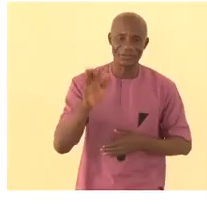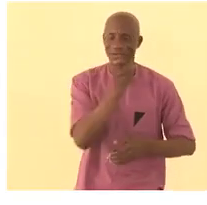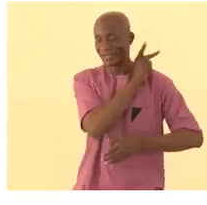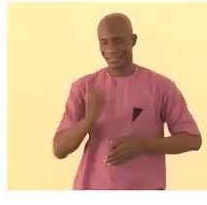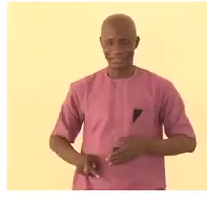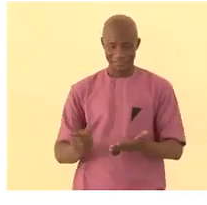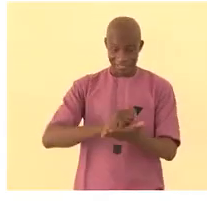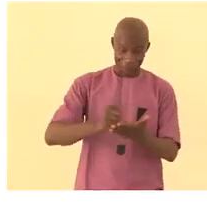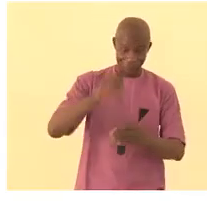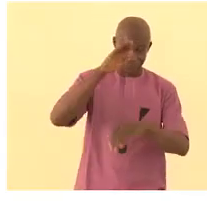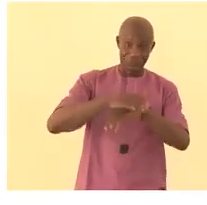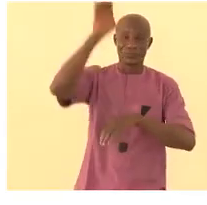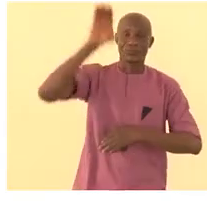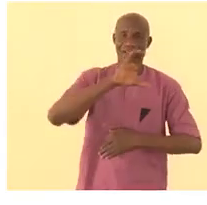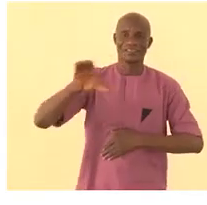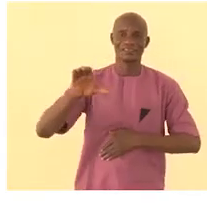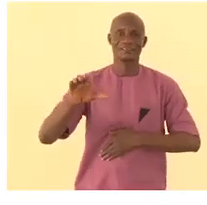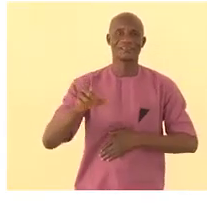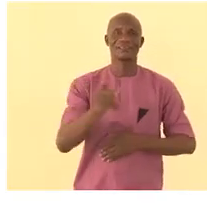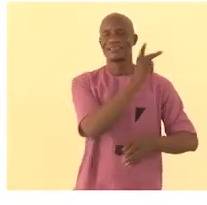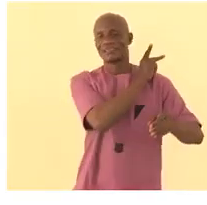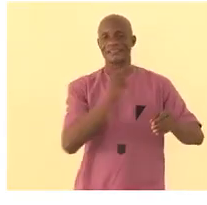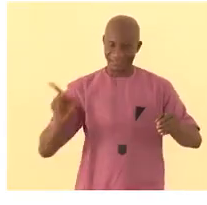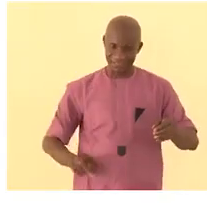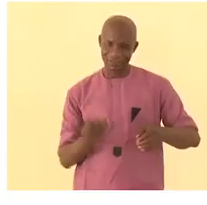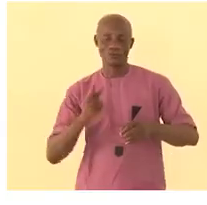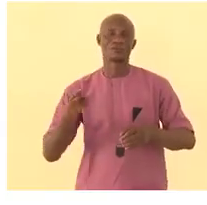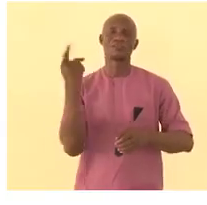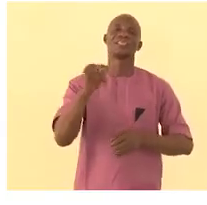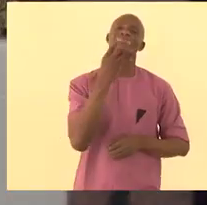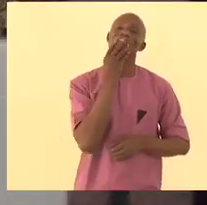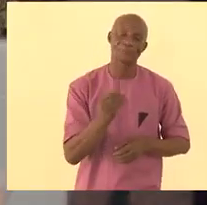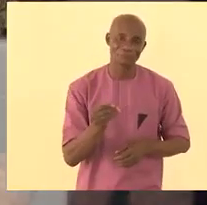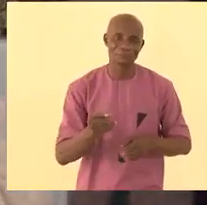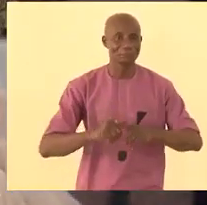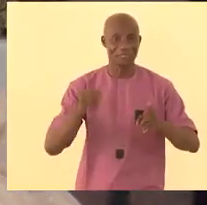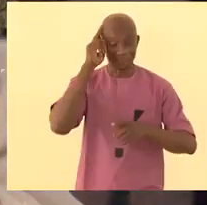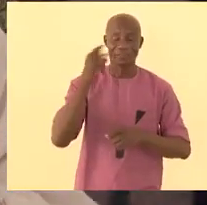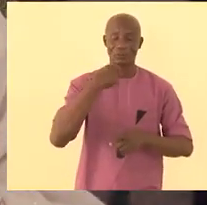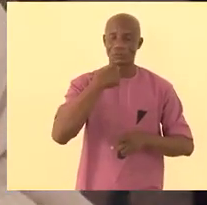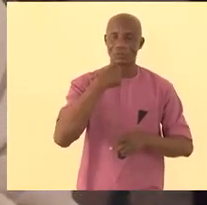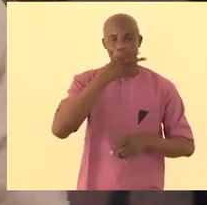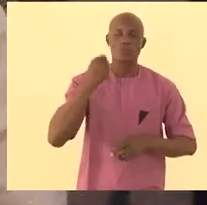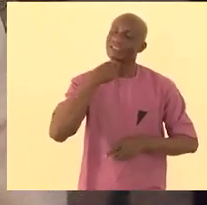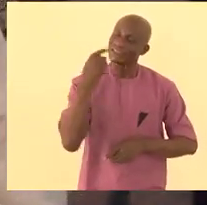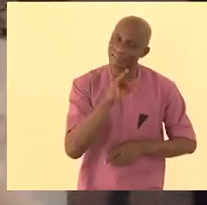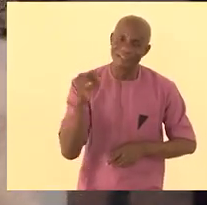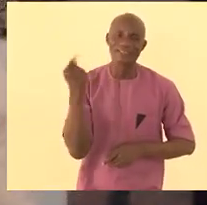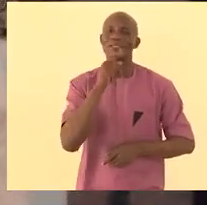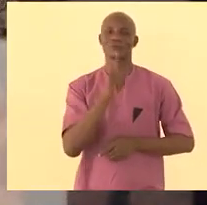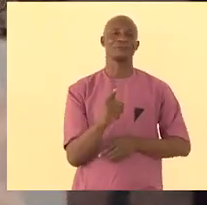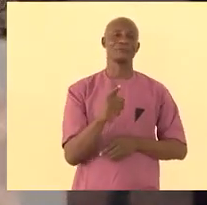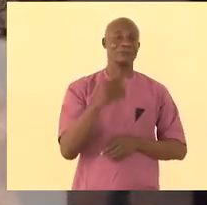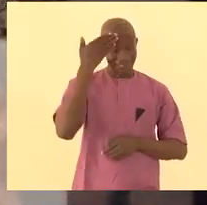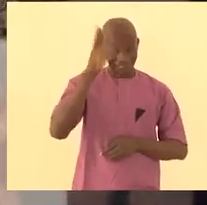wrote and put on his cross, "King of the Jews." He didn't mean it, but he was saying the truth. He never